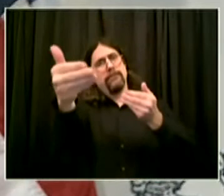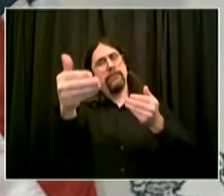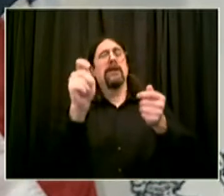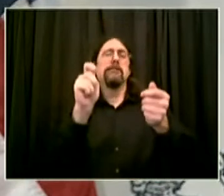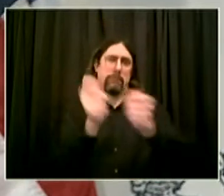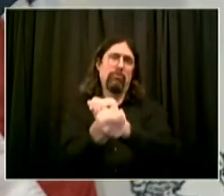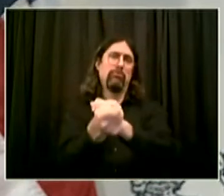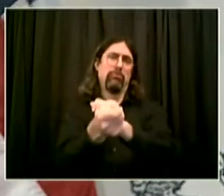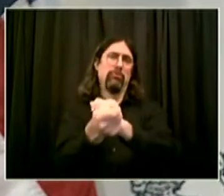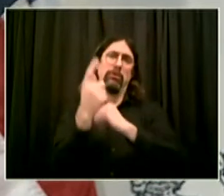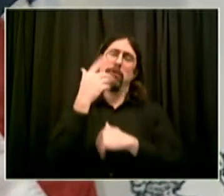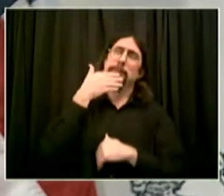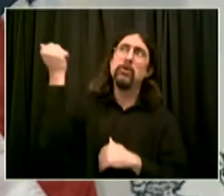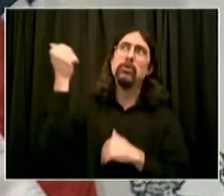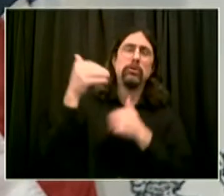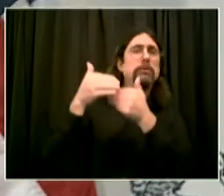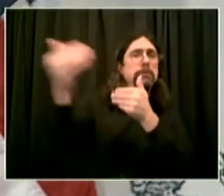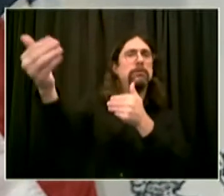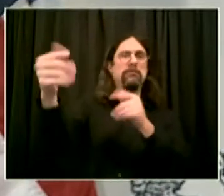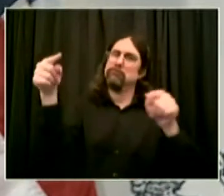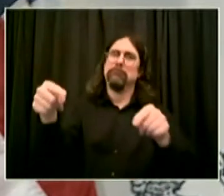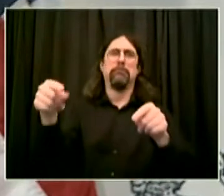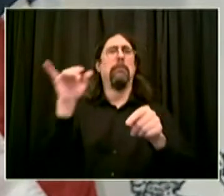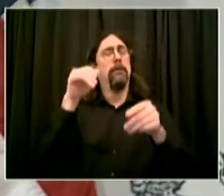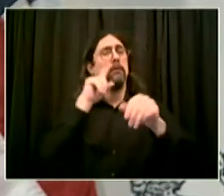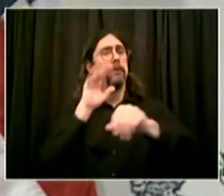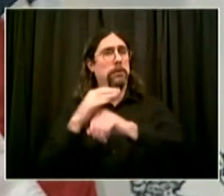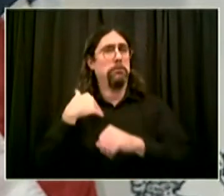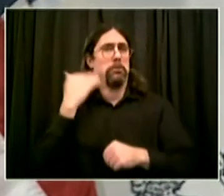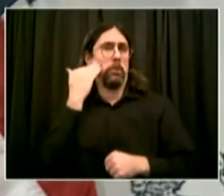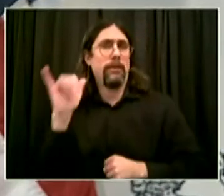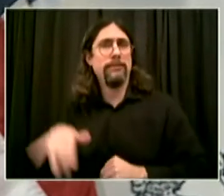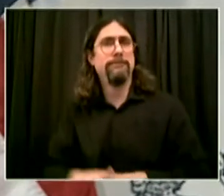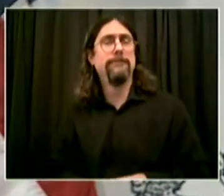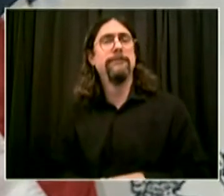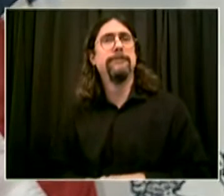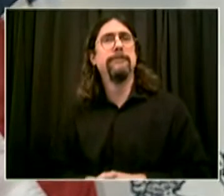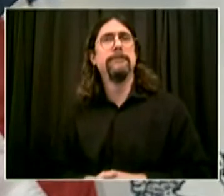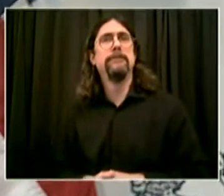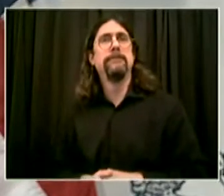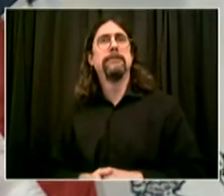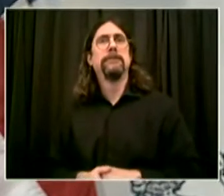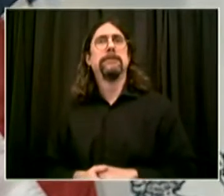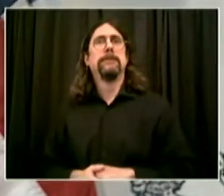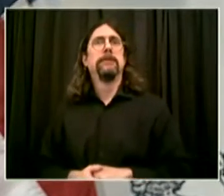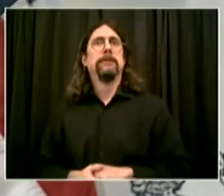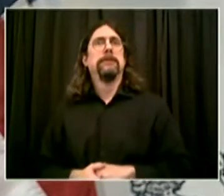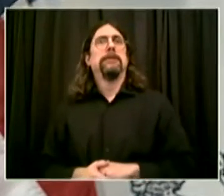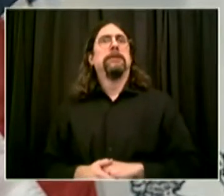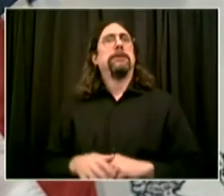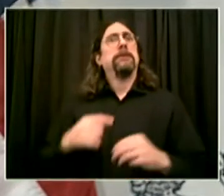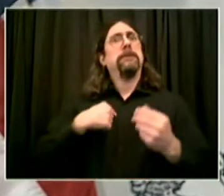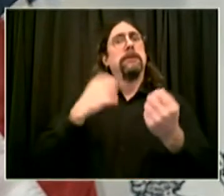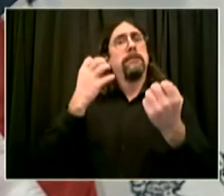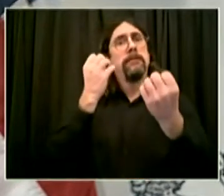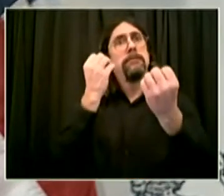reports where recommendations were not accepted. The commissioner and I accepted every single one of those recommendations, and from the law department as